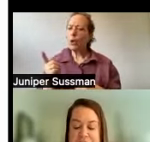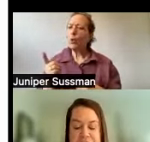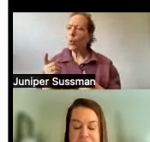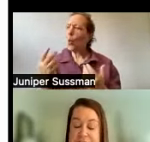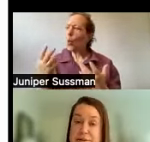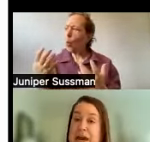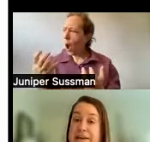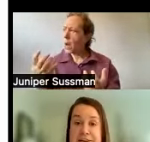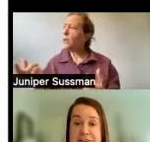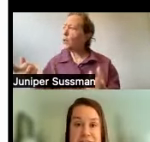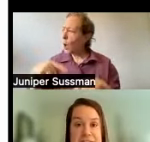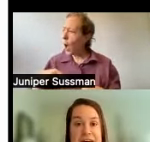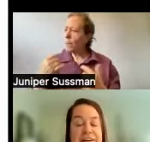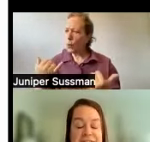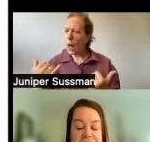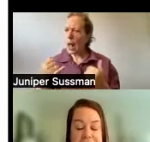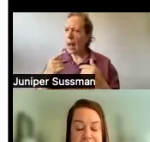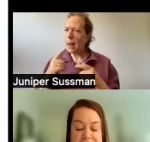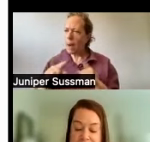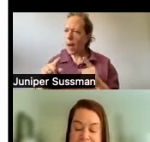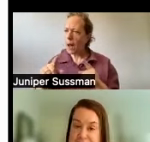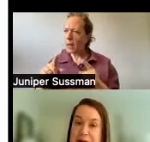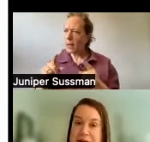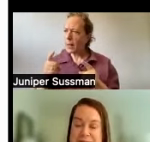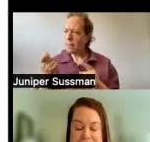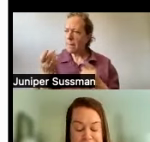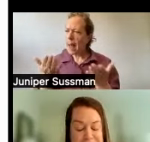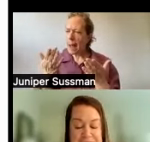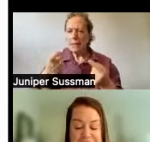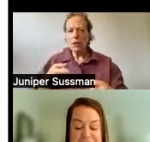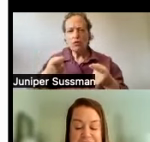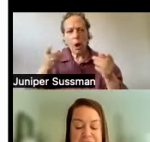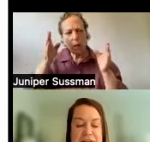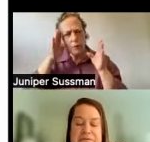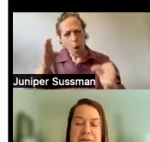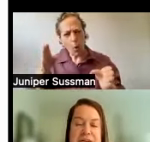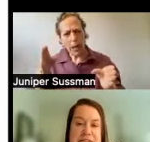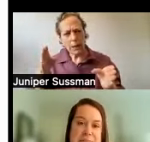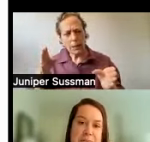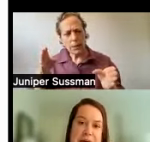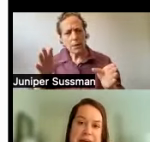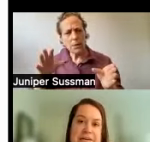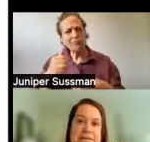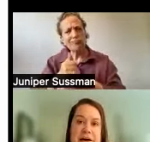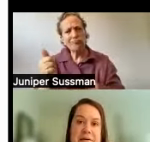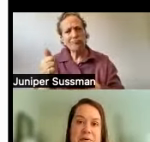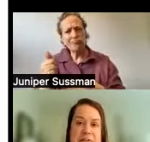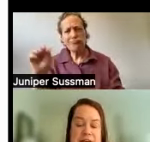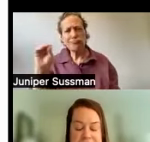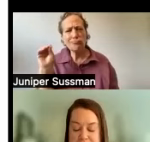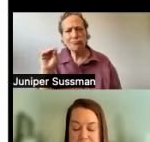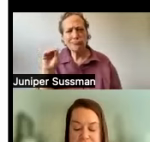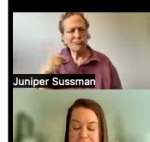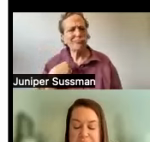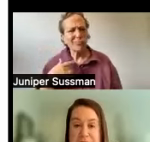concentrate, which is okay. I understand that. Can't say I'm not there myself. And so if you need to step away or